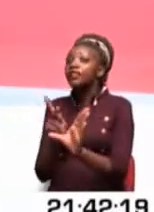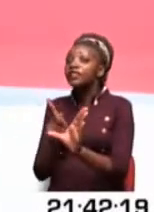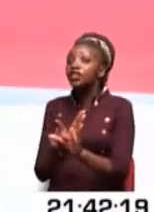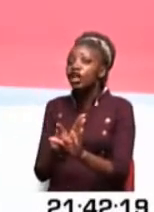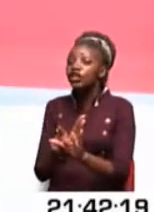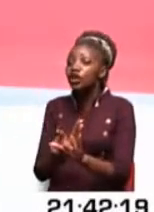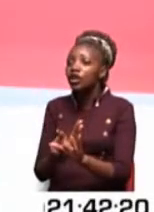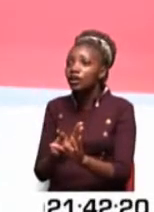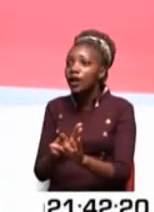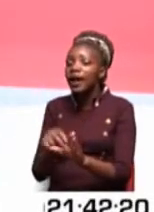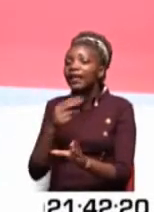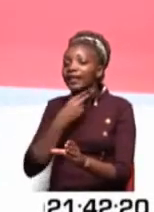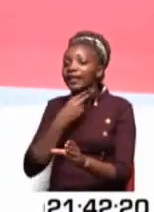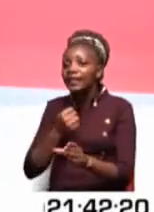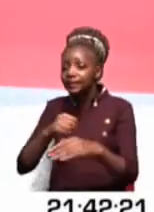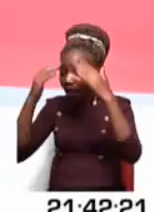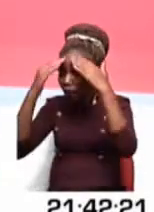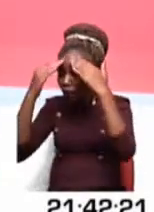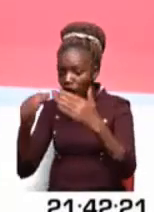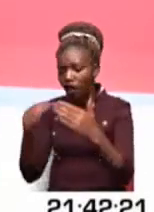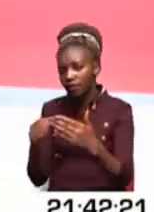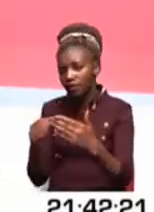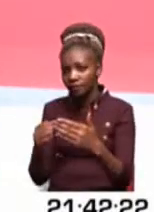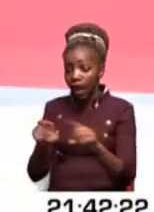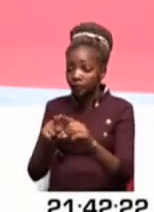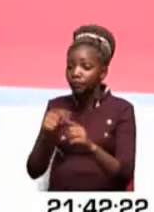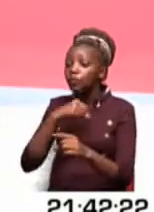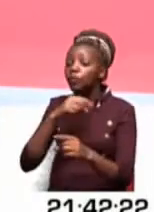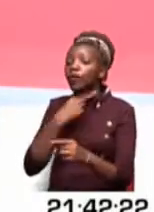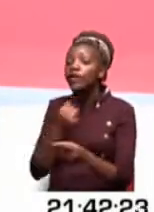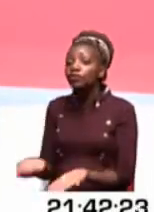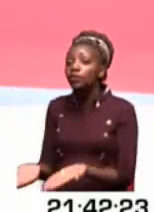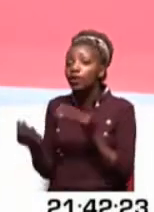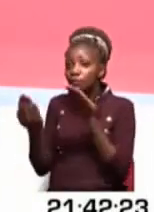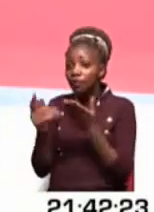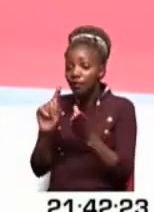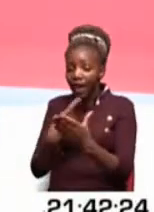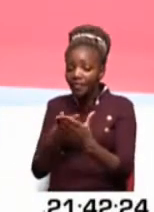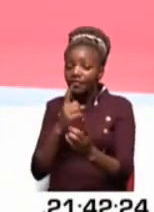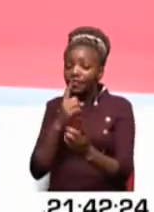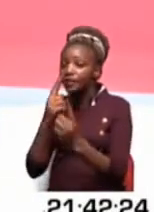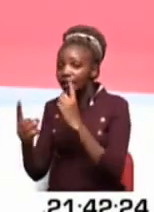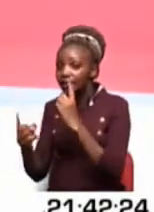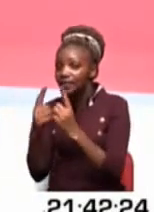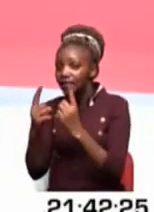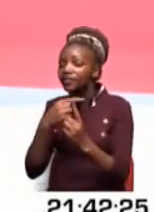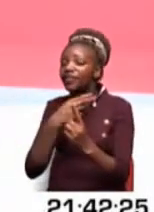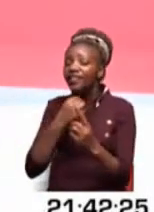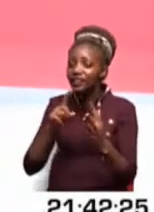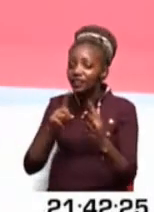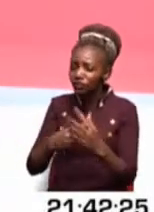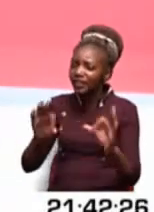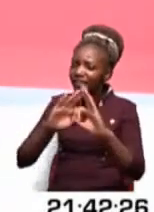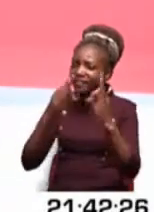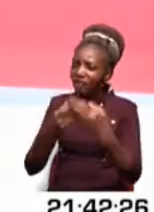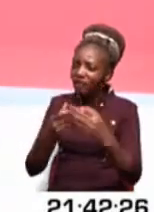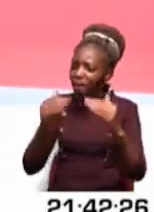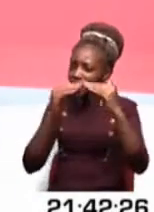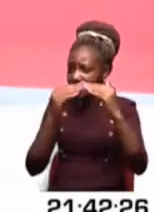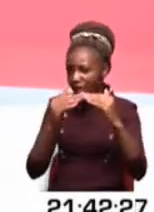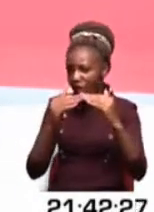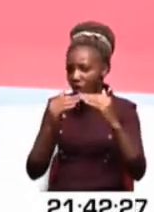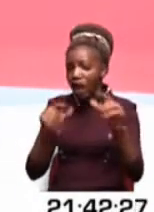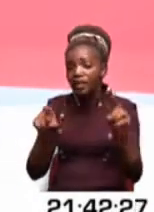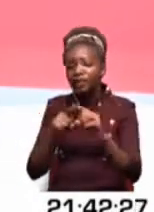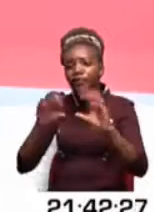we need to look at and actually improve. But these are conversations that first of all need to start at the family level, at the household level, at the